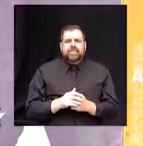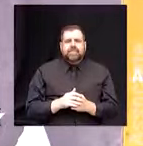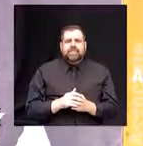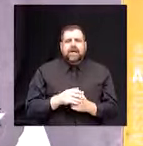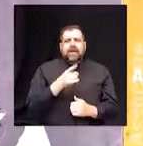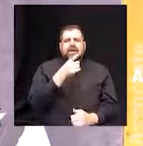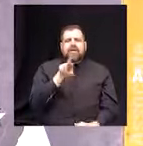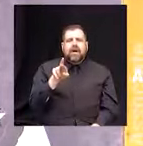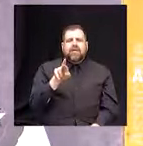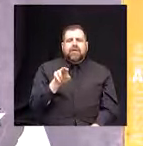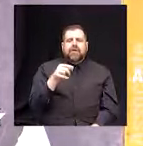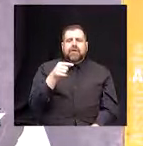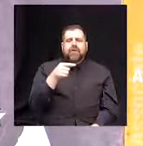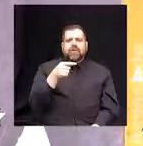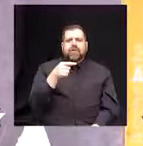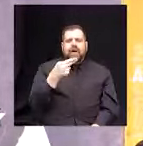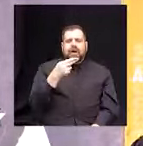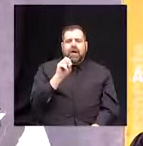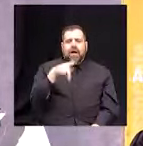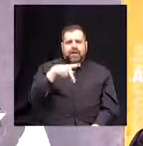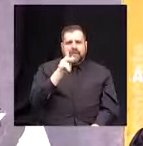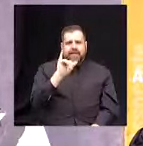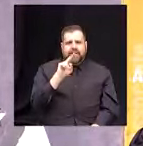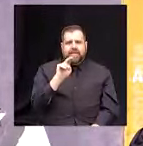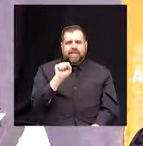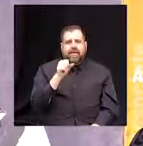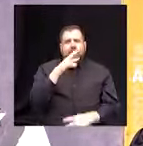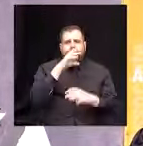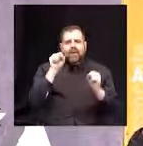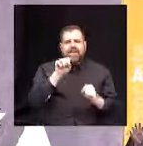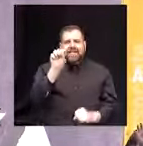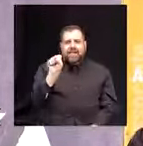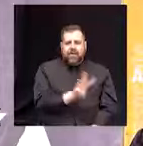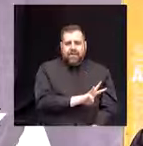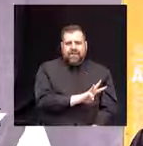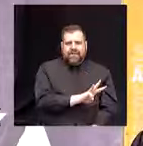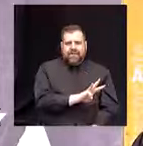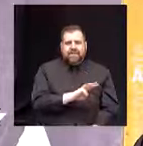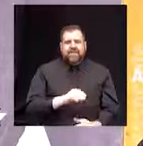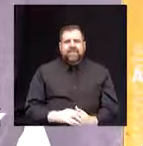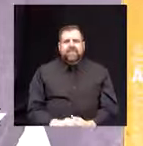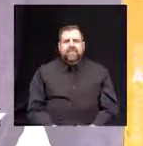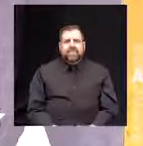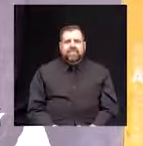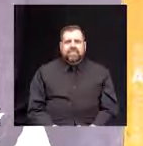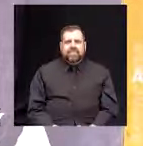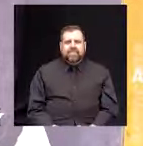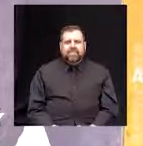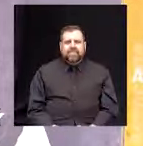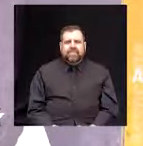Dr. Madeline Brillo Hopkins, president, HCC Southwest College.